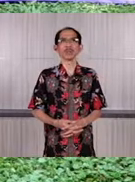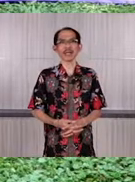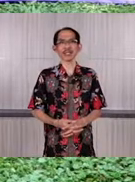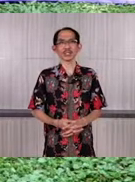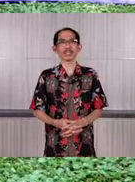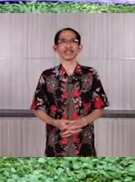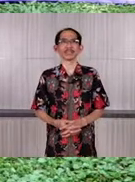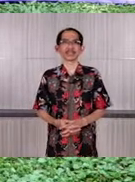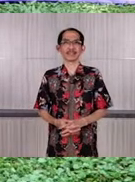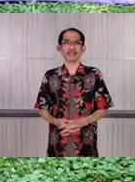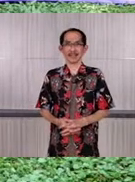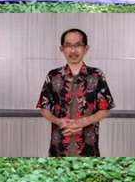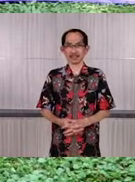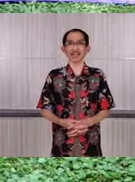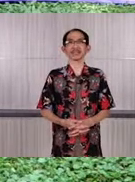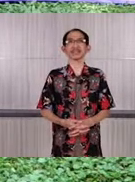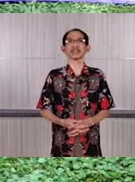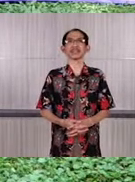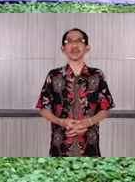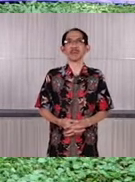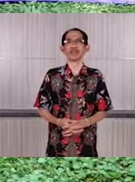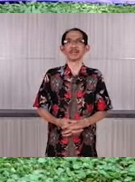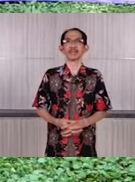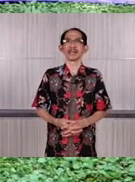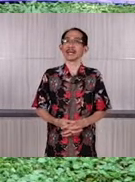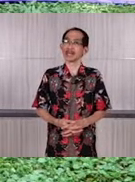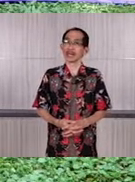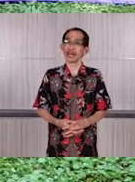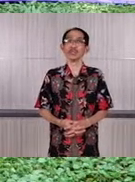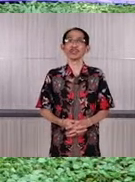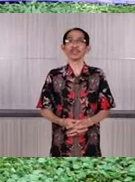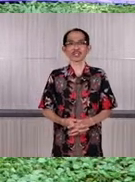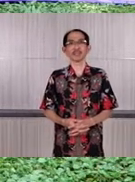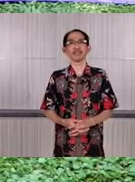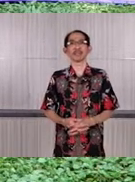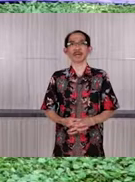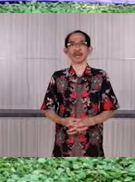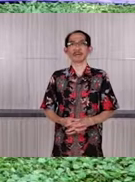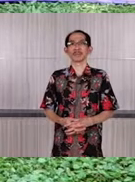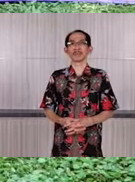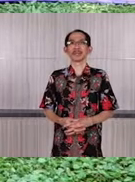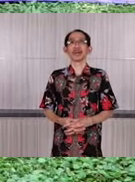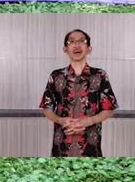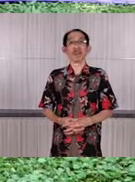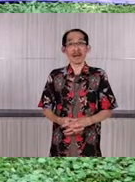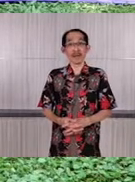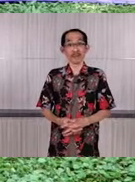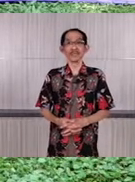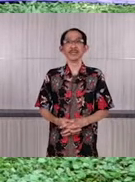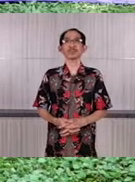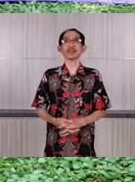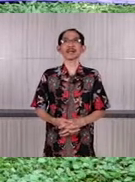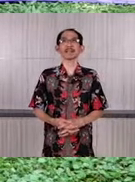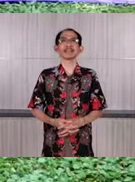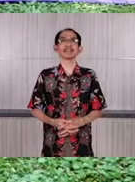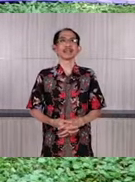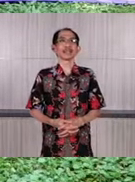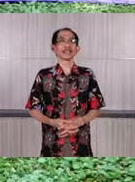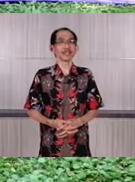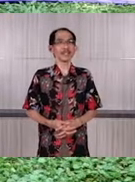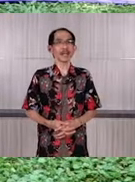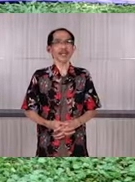own experience in the present moment in a non-judgmental way. Mindfulness